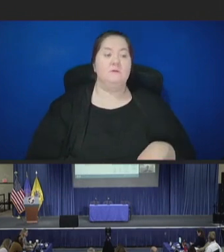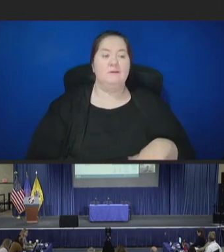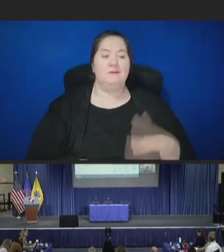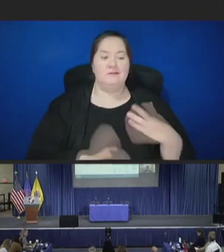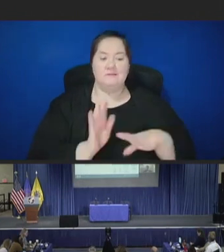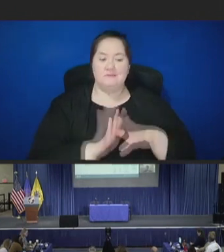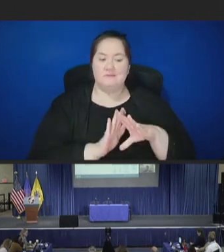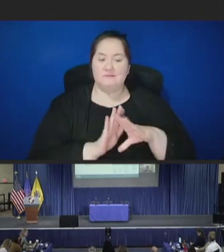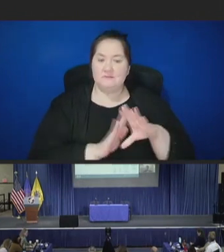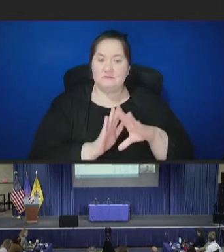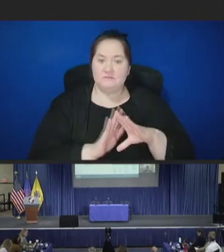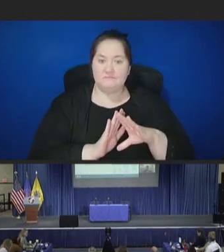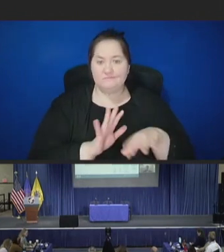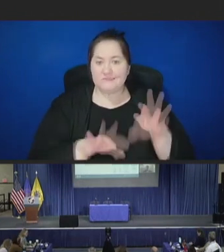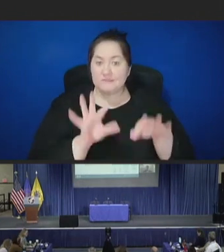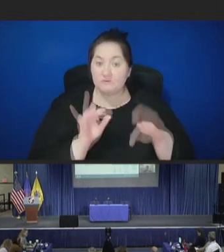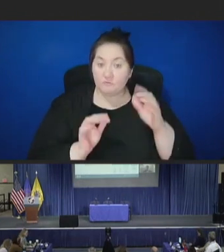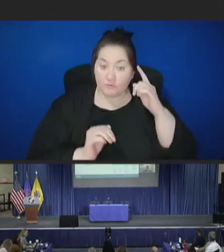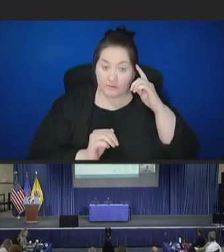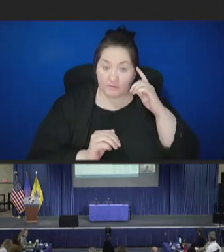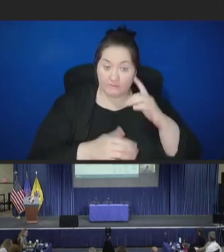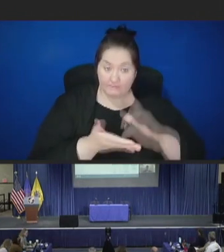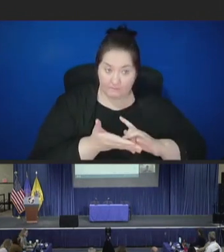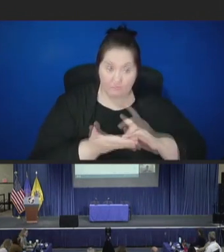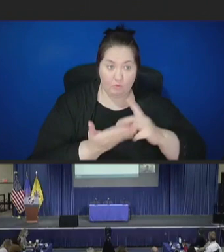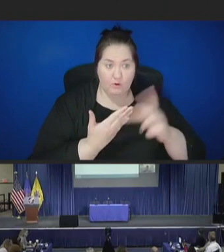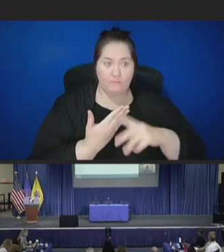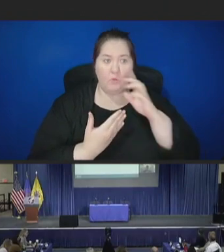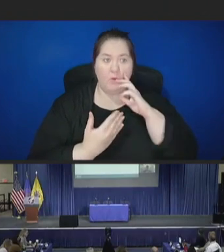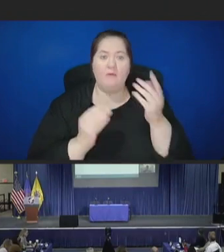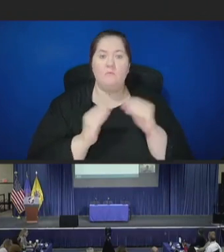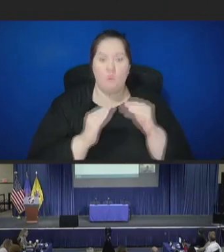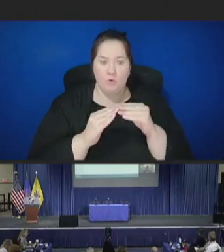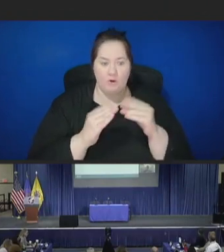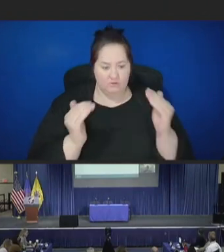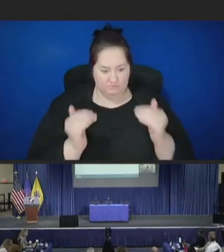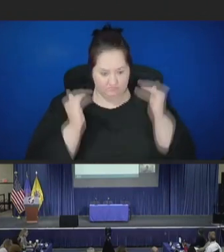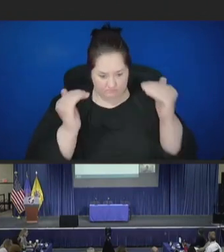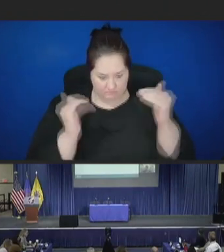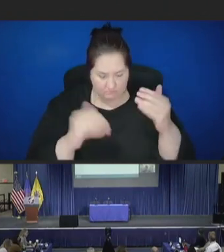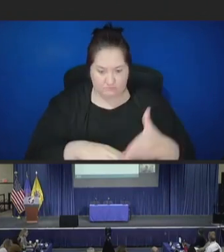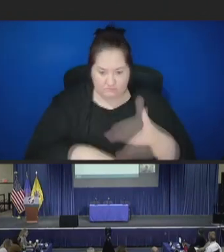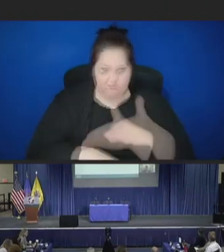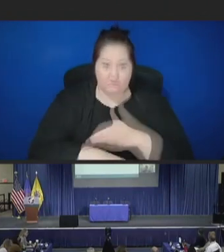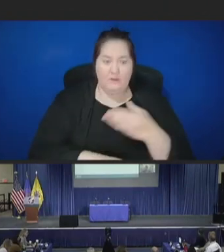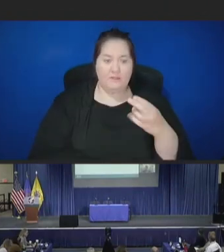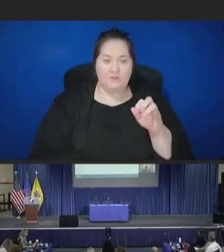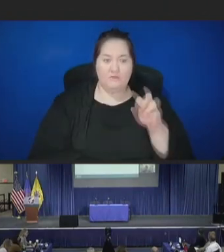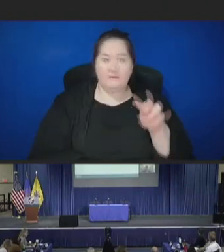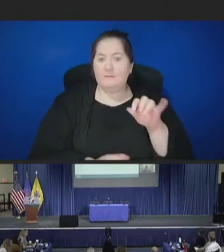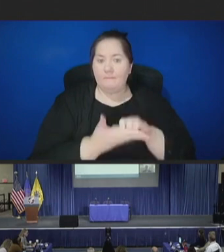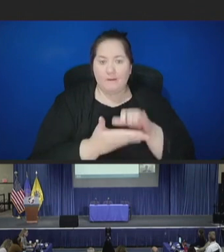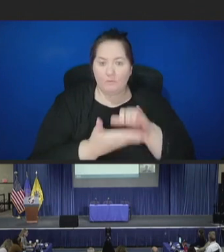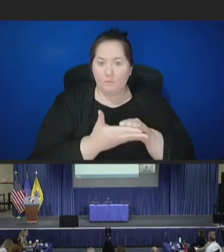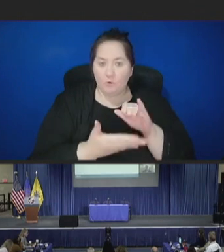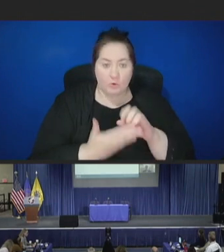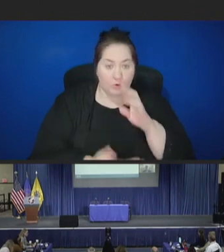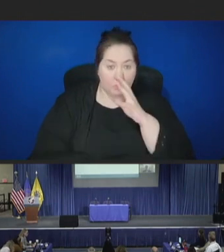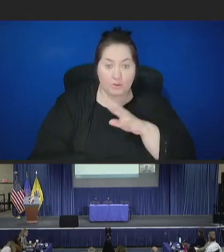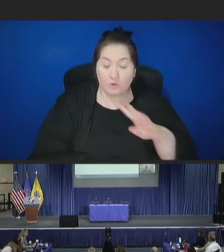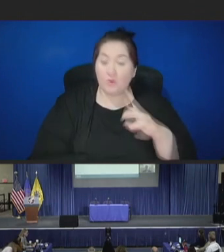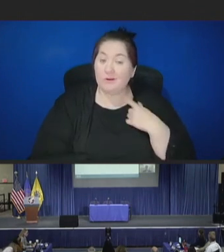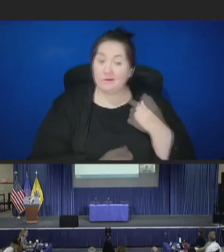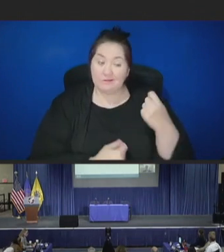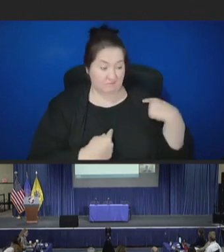program will make the advances necessary in the coming years to make HIV impossible to ignore. I mean, for the past